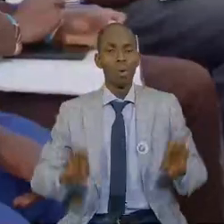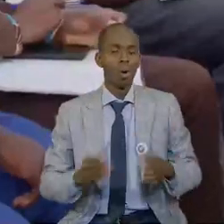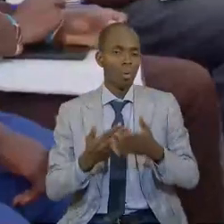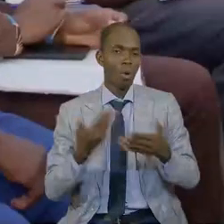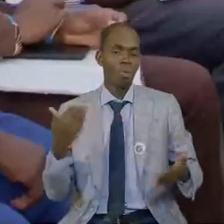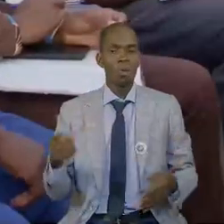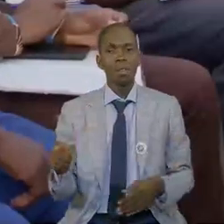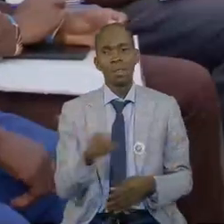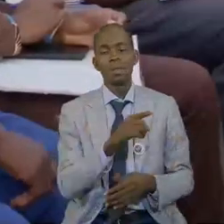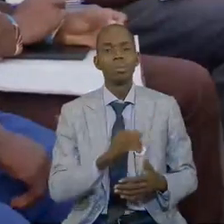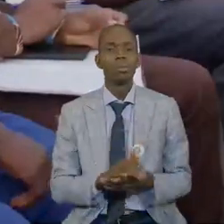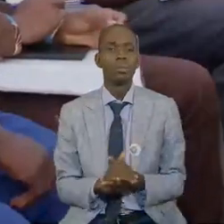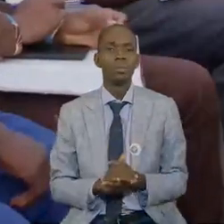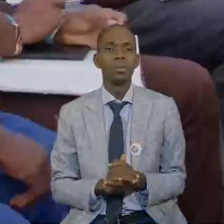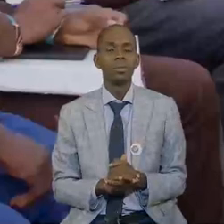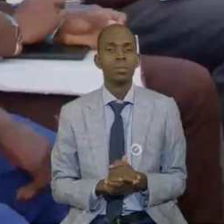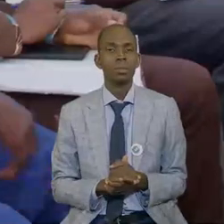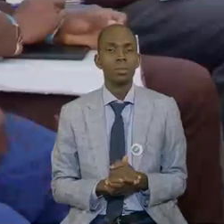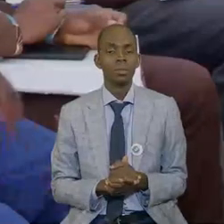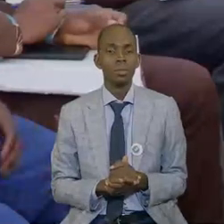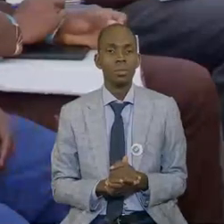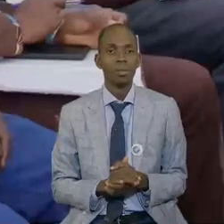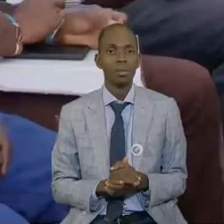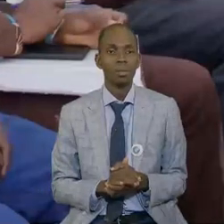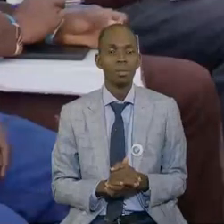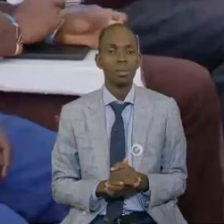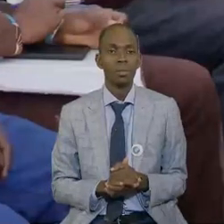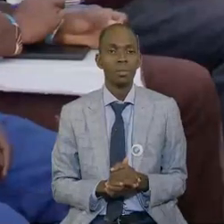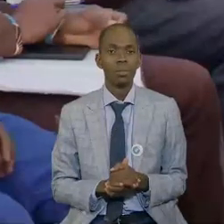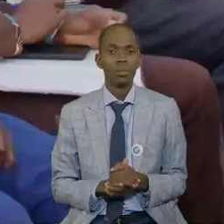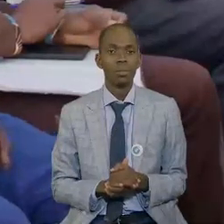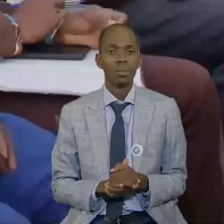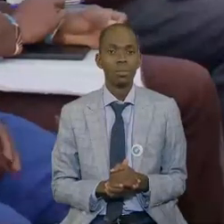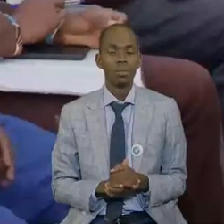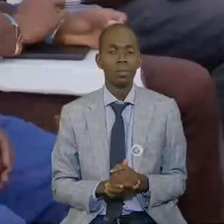pas démoli les murailles à cause de lui-même, mais celui qui était devant lui.